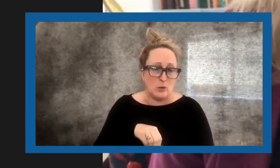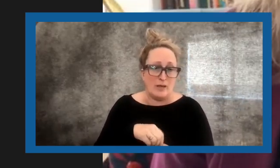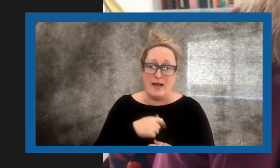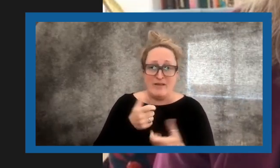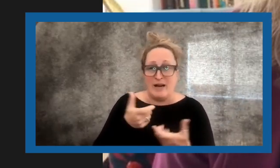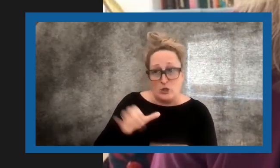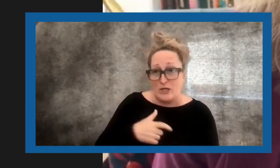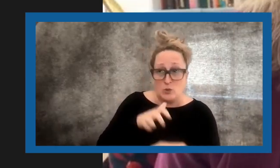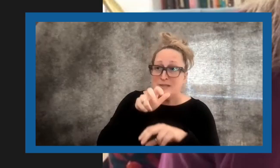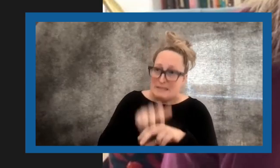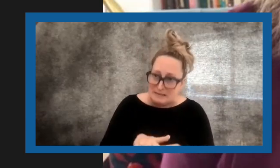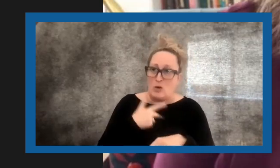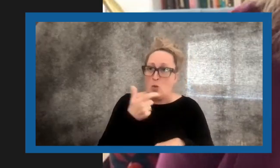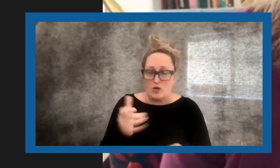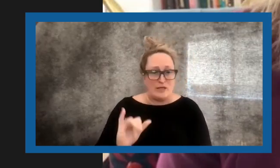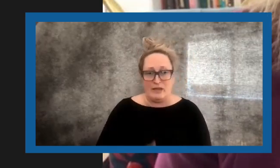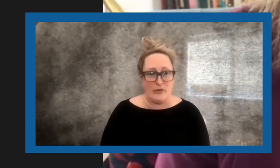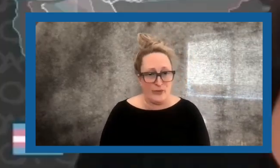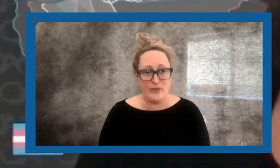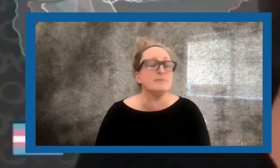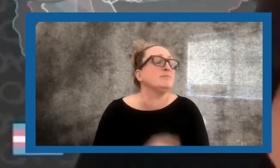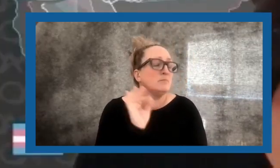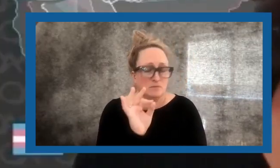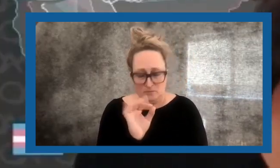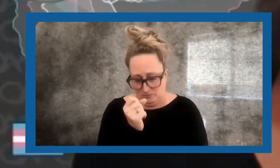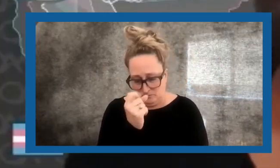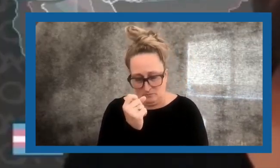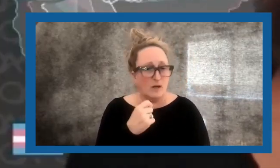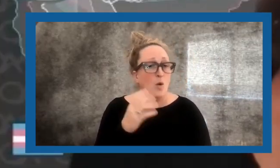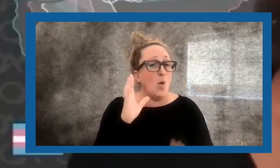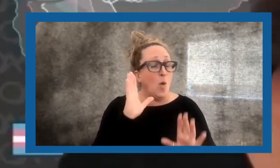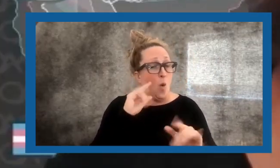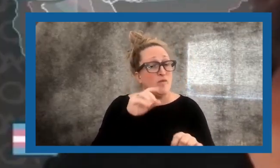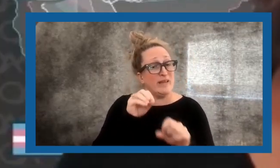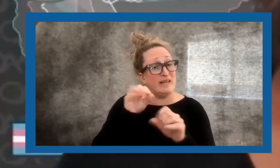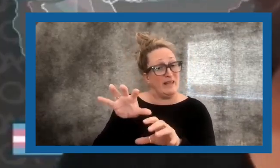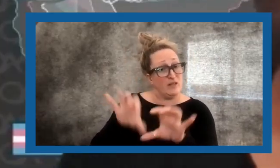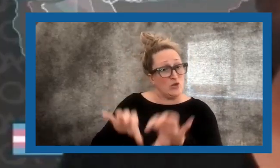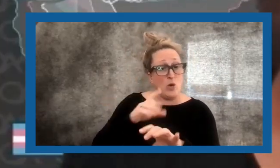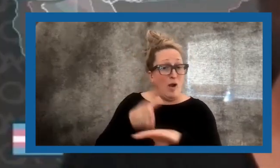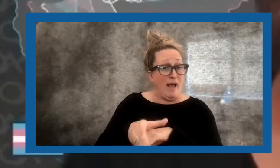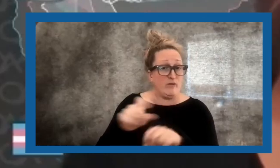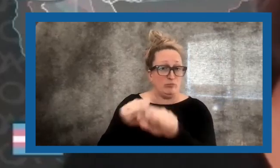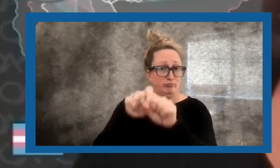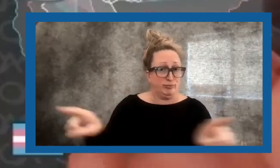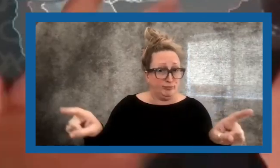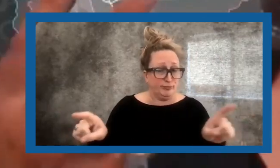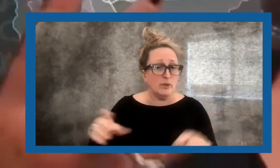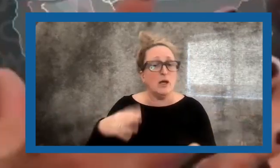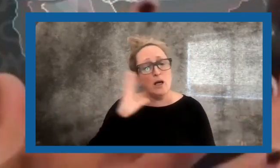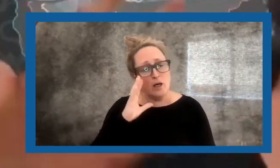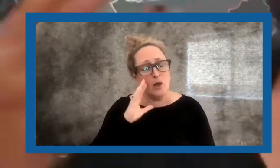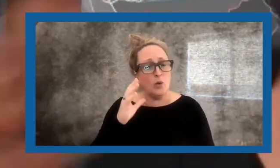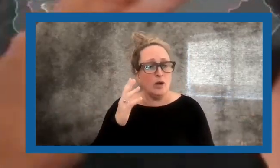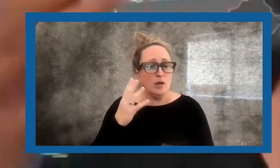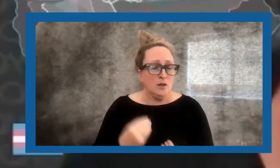had a chance to sit down and watch it either. Perfect. I'm hoping that we can drop that in the chat or send out afterwards. I know it's going to bring up a lot